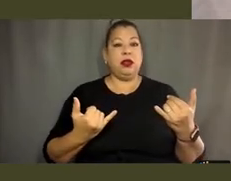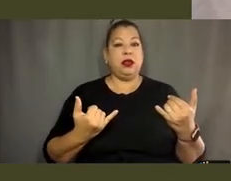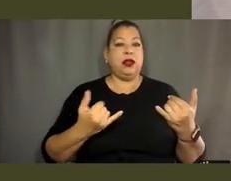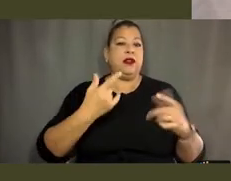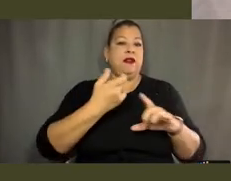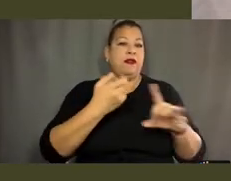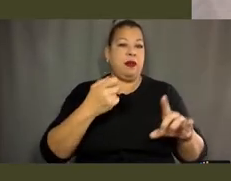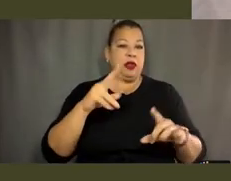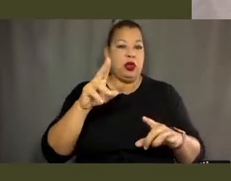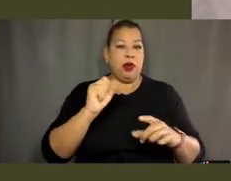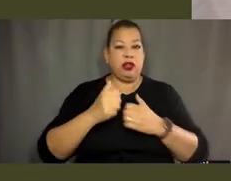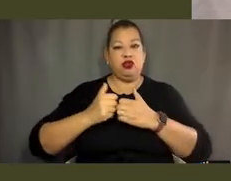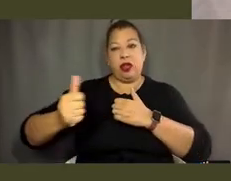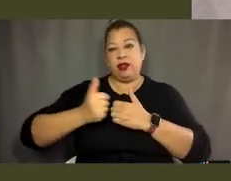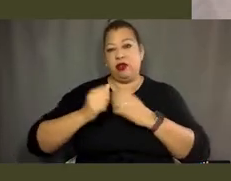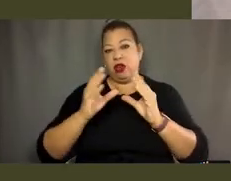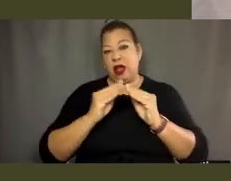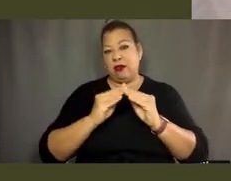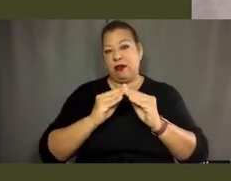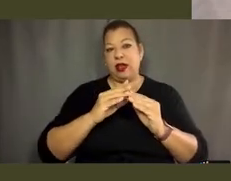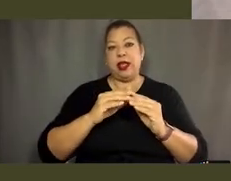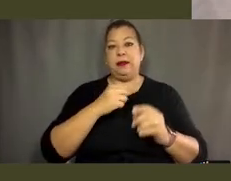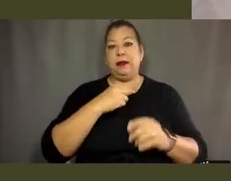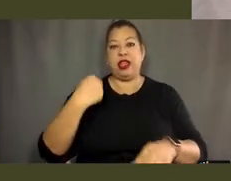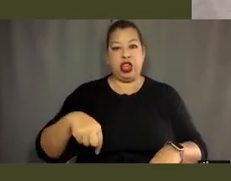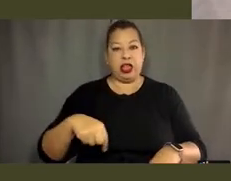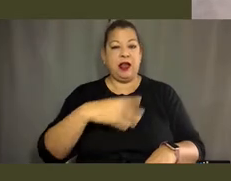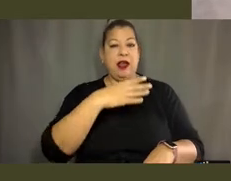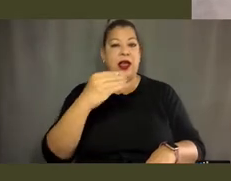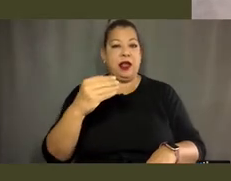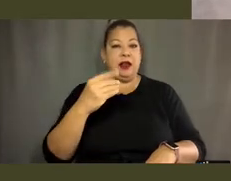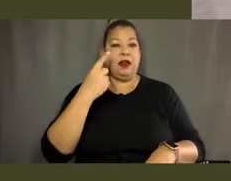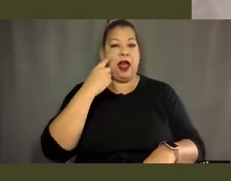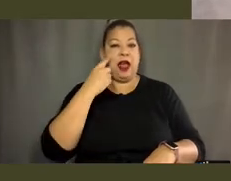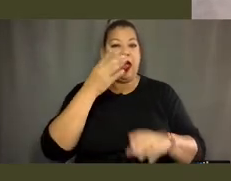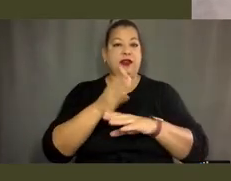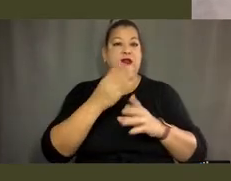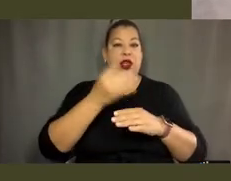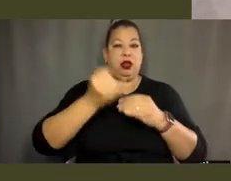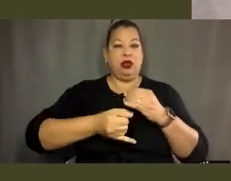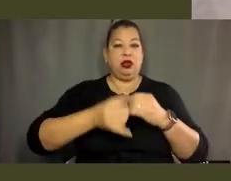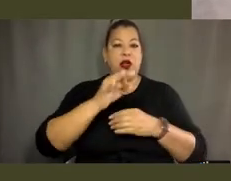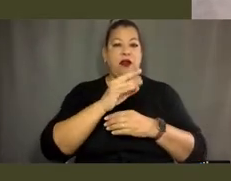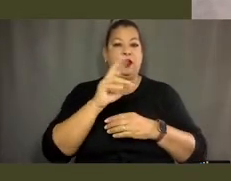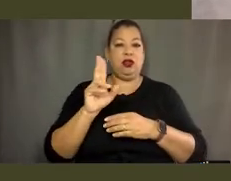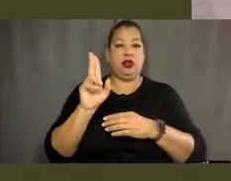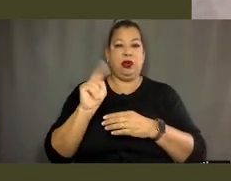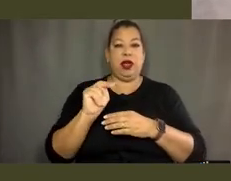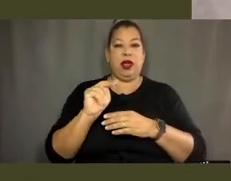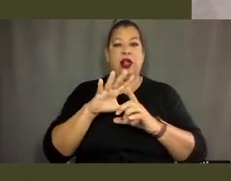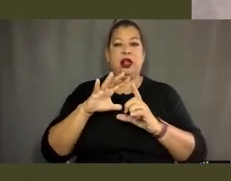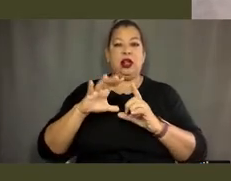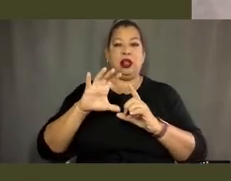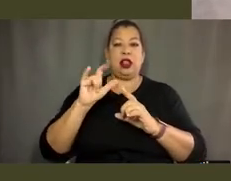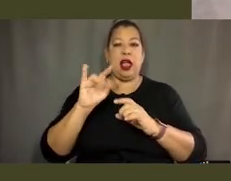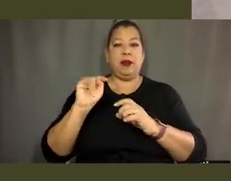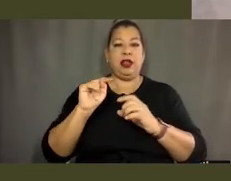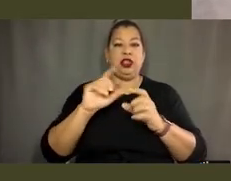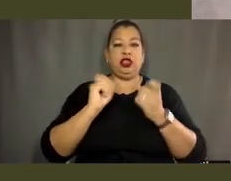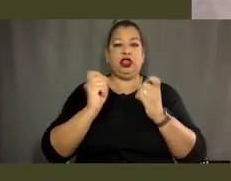in Beijing, and less than a week after the conclusion of the UN Climate Change Conference, COP26, in